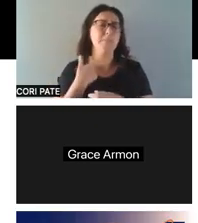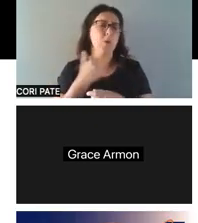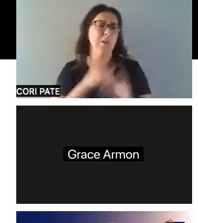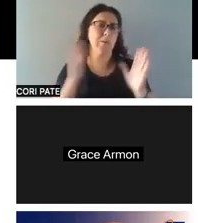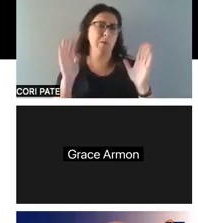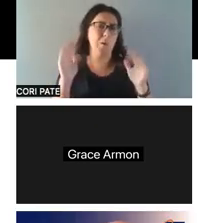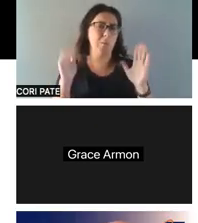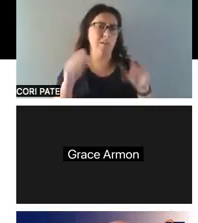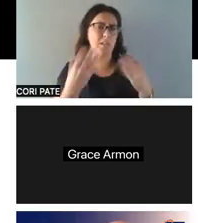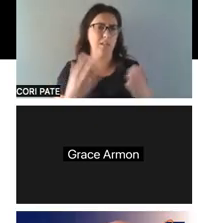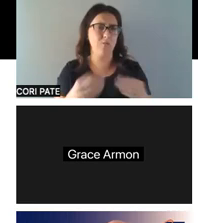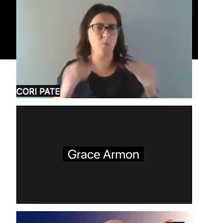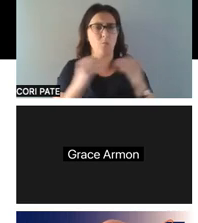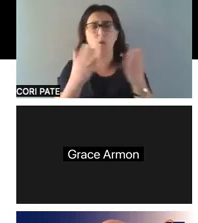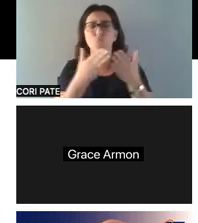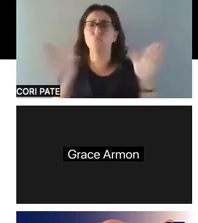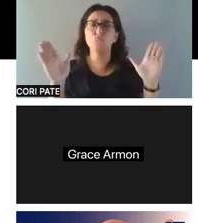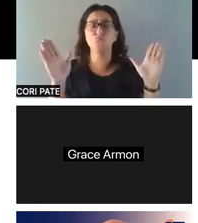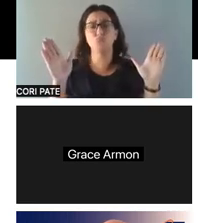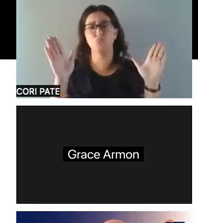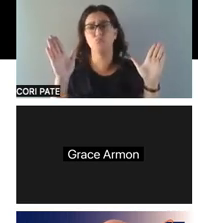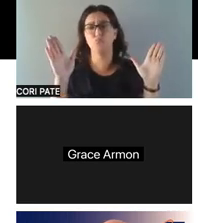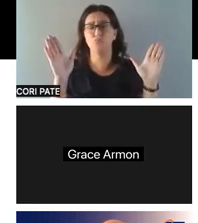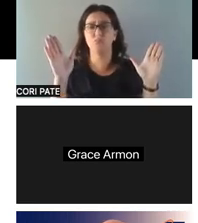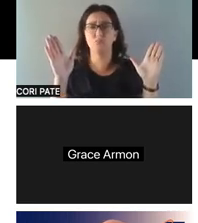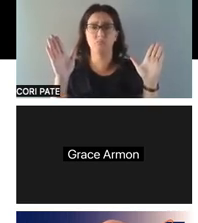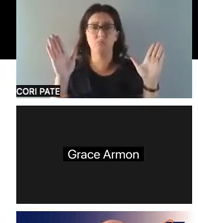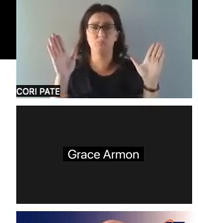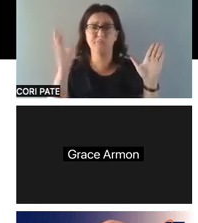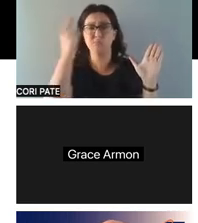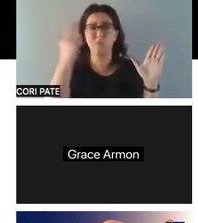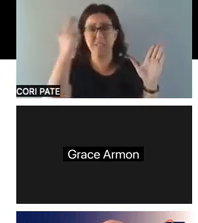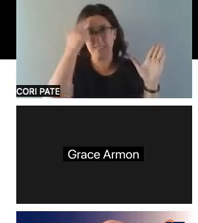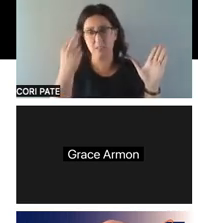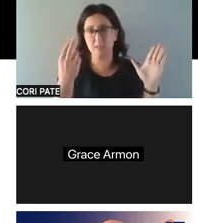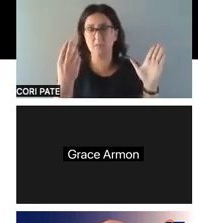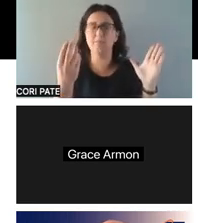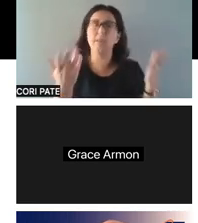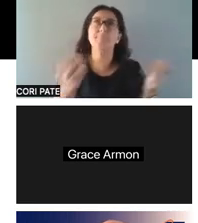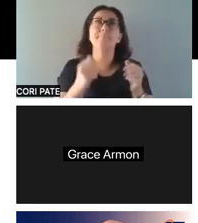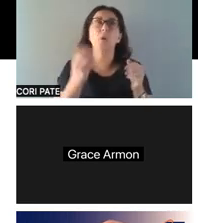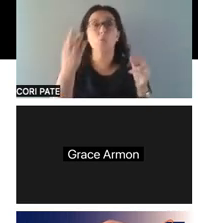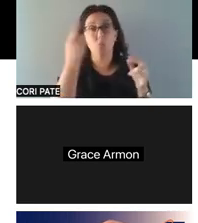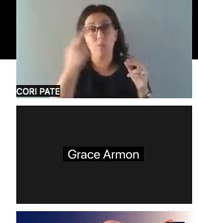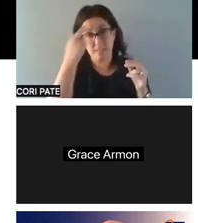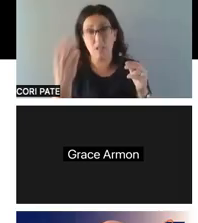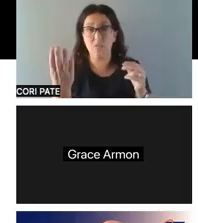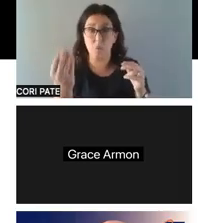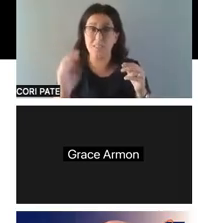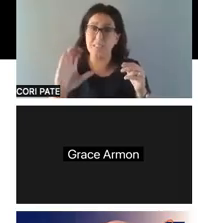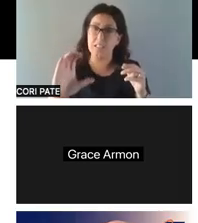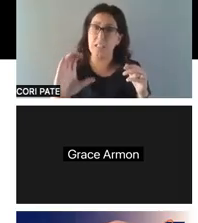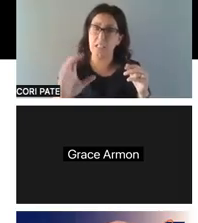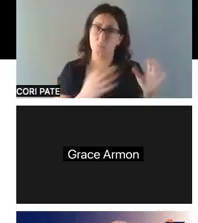balanced view of there is a reason that why 14C existed in the history, and there are also reasons that why we're